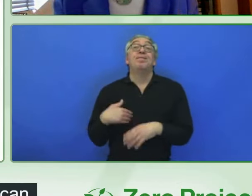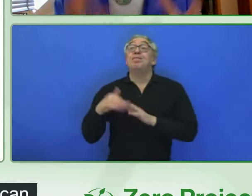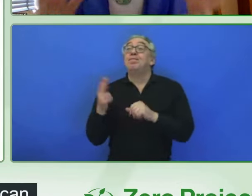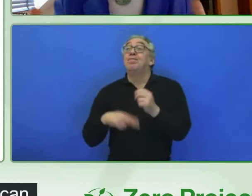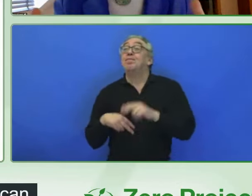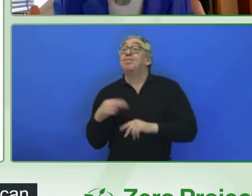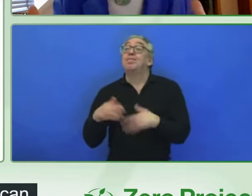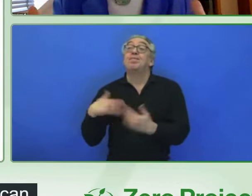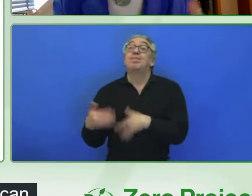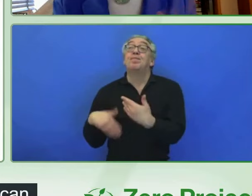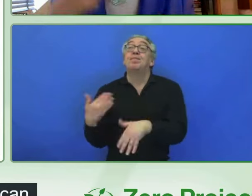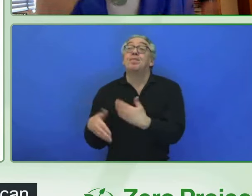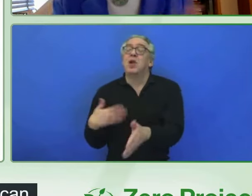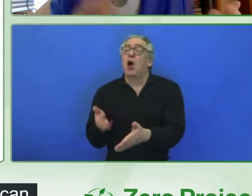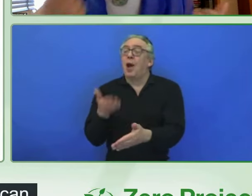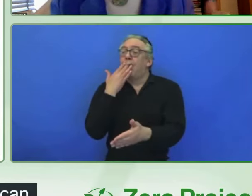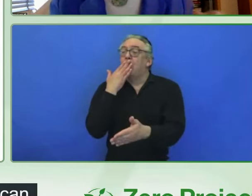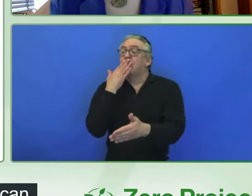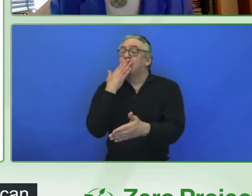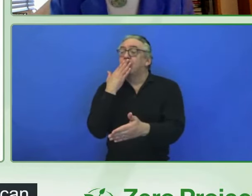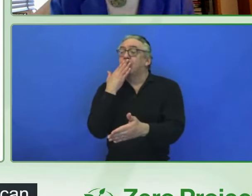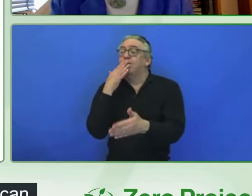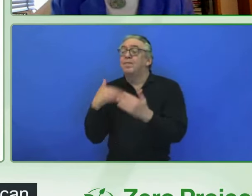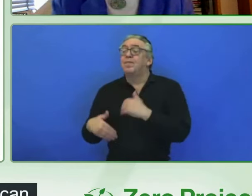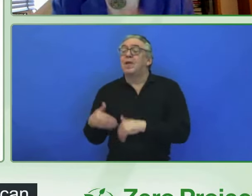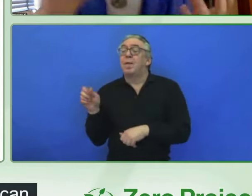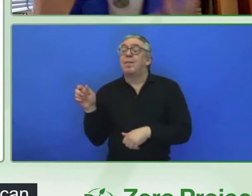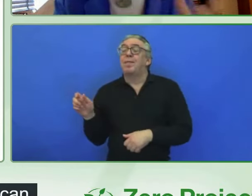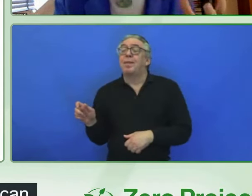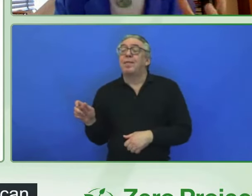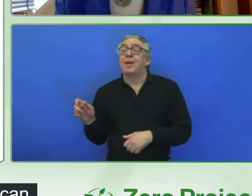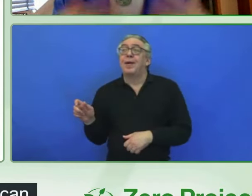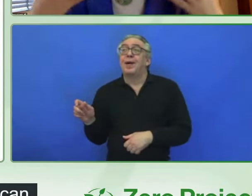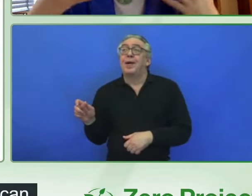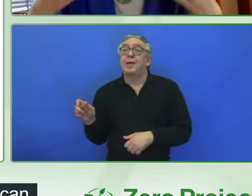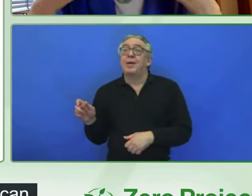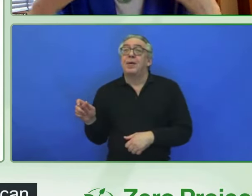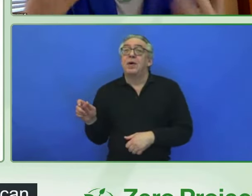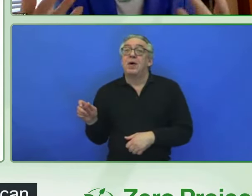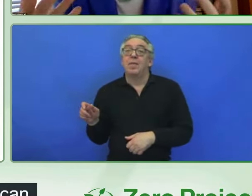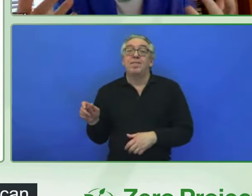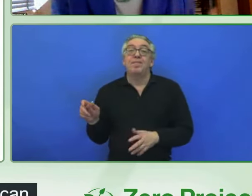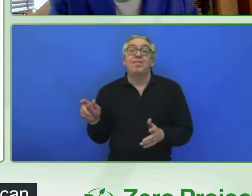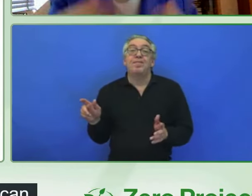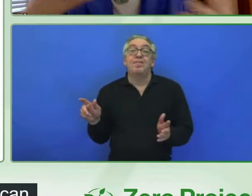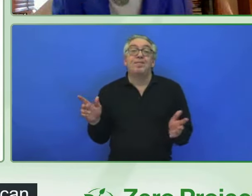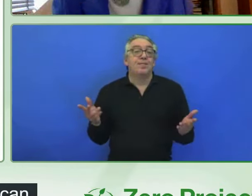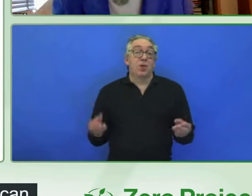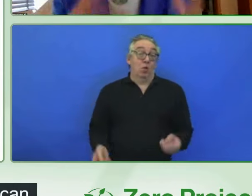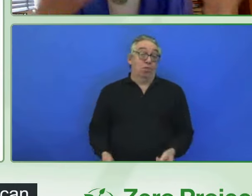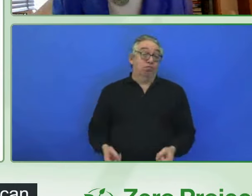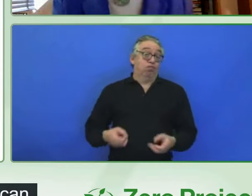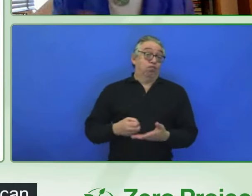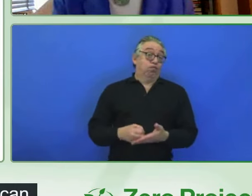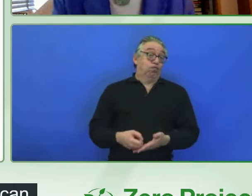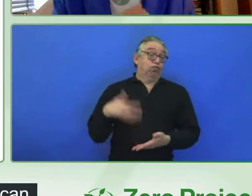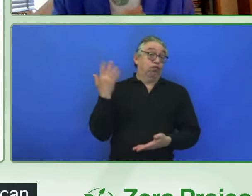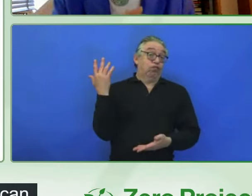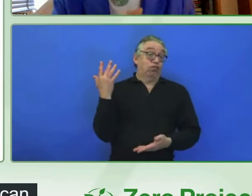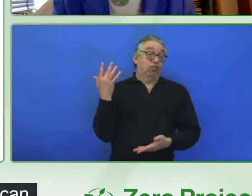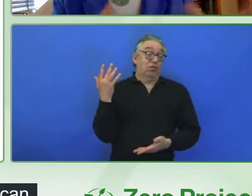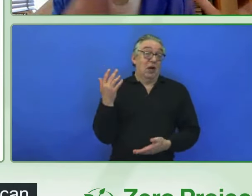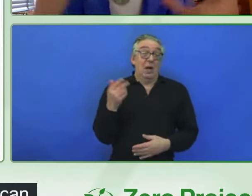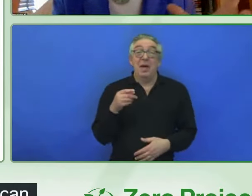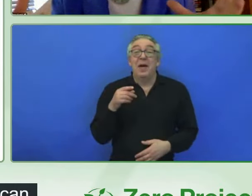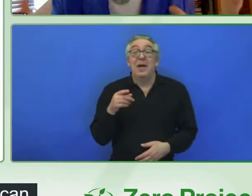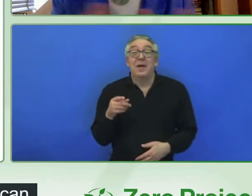they're creating barriers. It's unintentional. They think they've got it right, but because they don't have the deep knowledge and lived experience,